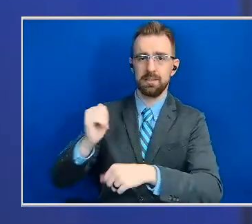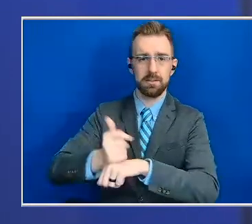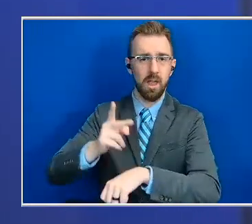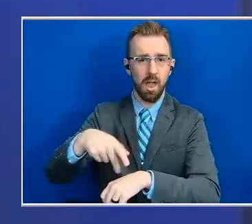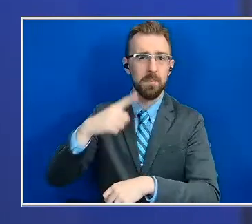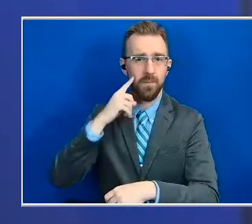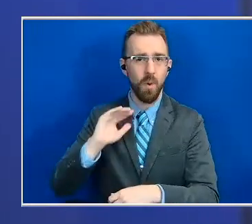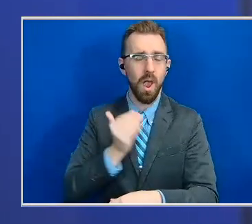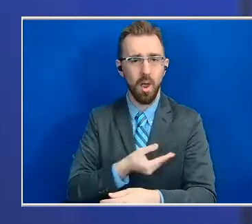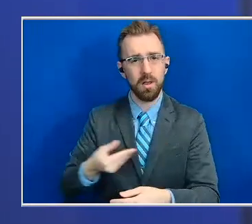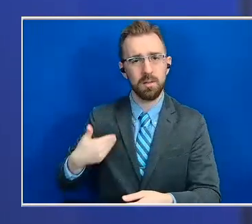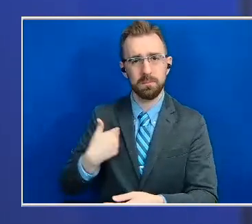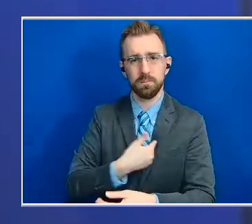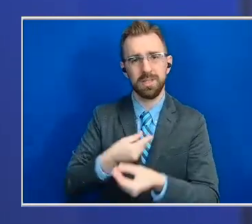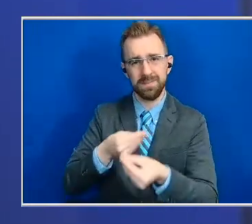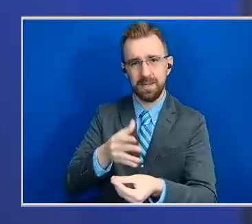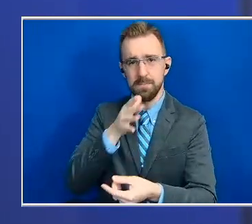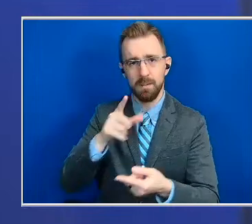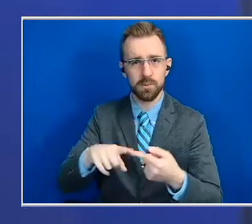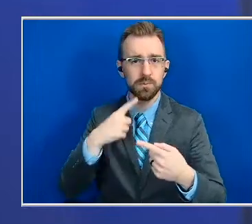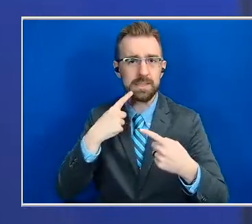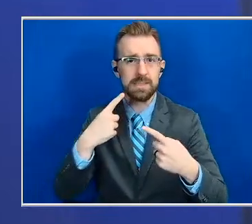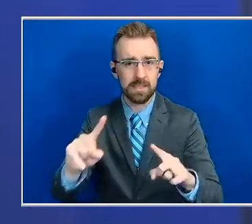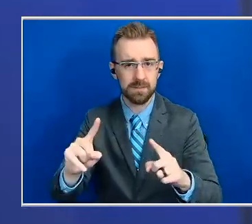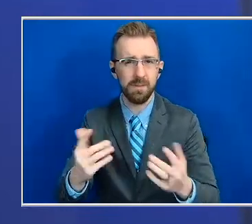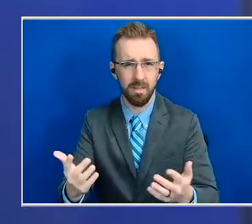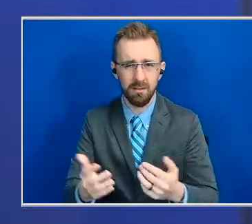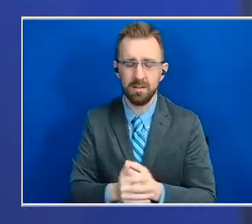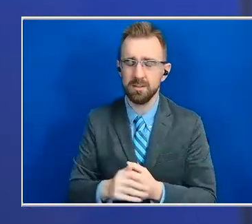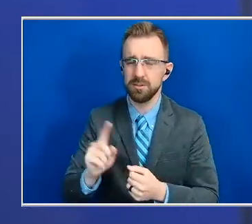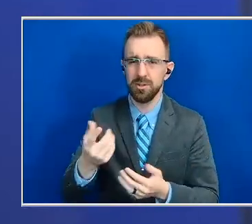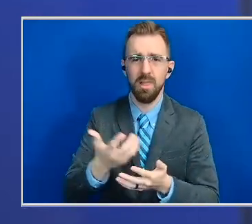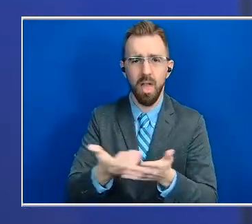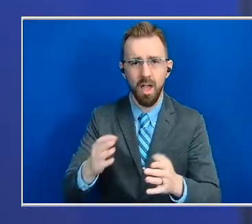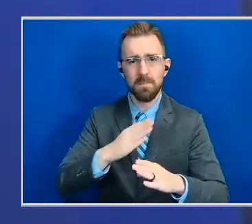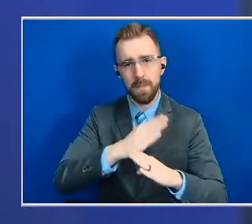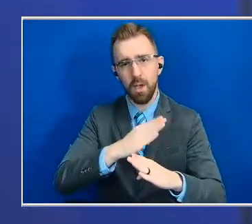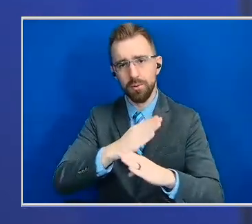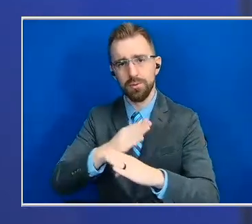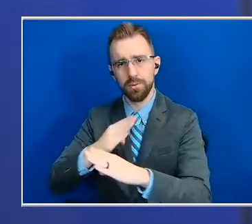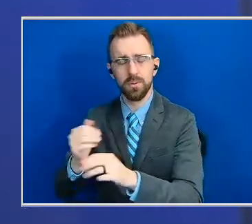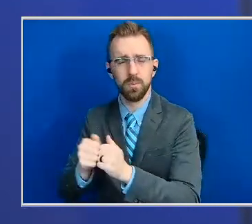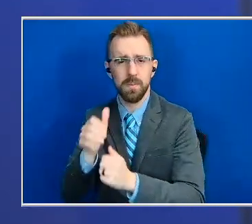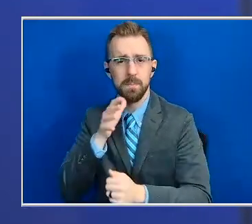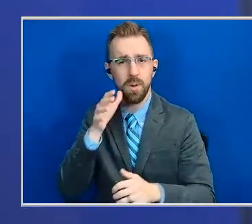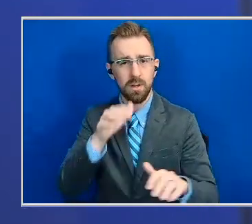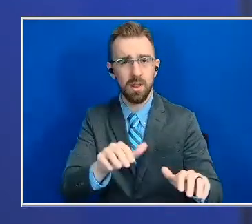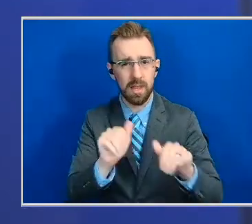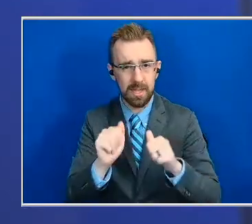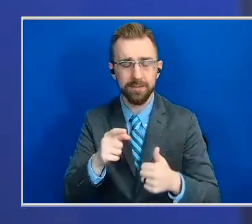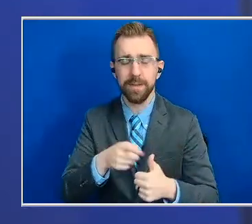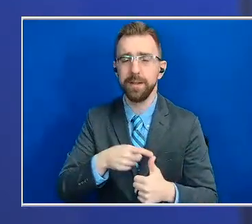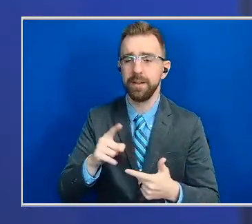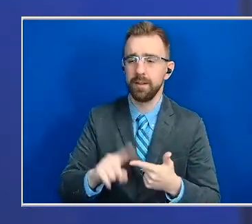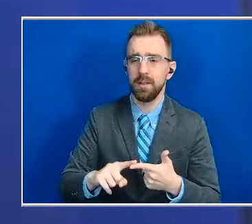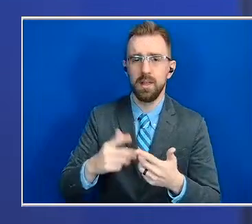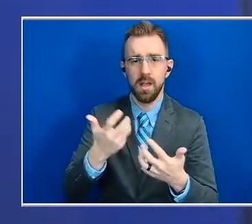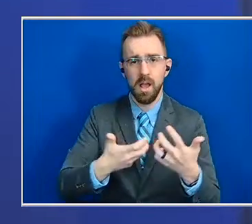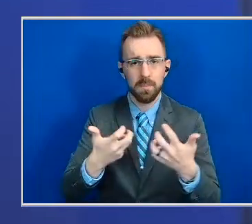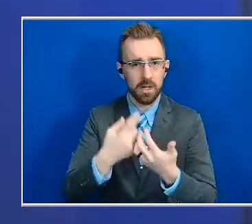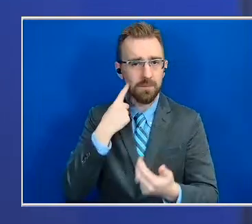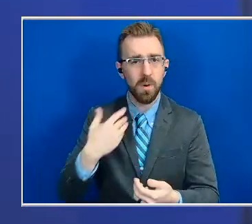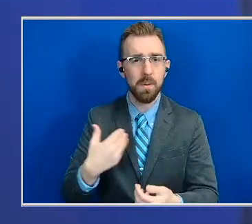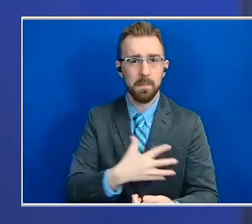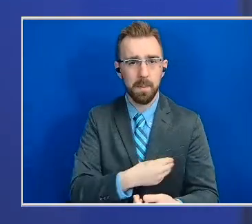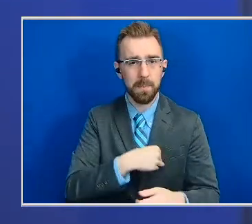moms to succeed. Just a lot of barriers in terms of parental leave, accommodations for pumping at work and things